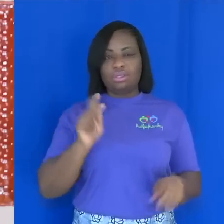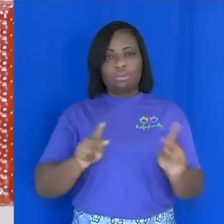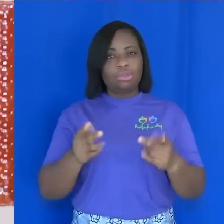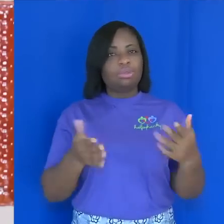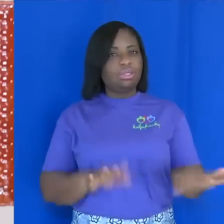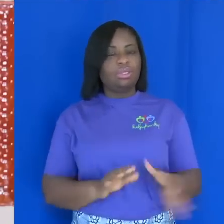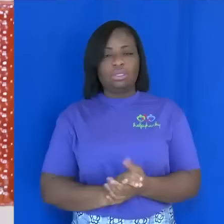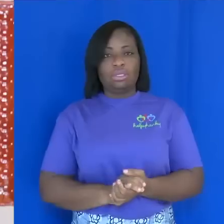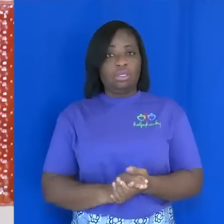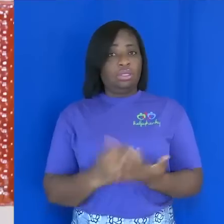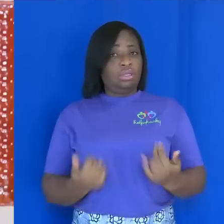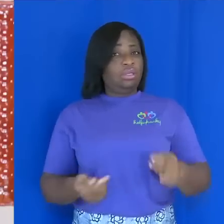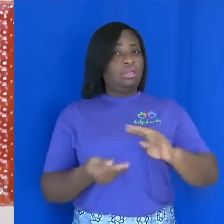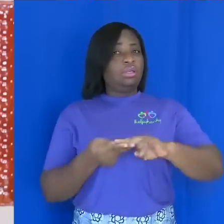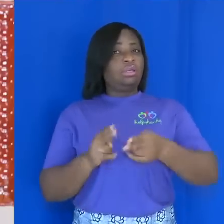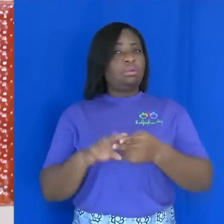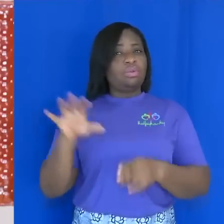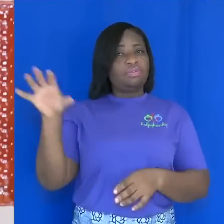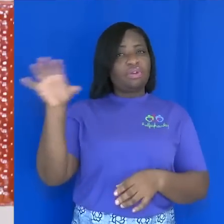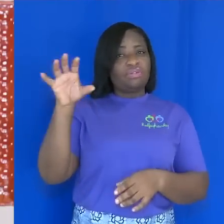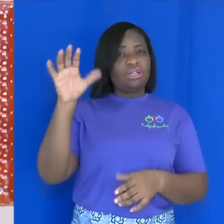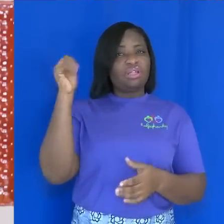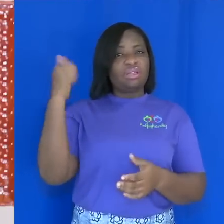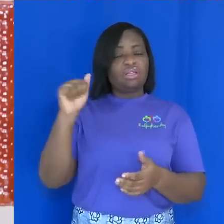out of a total number of